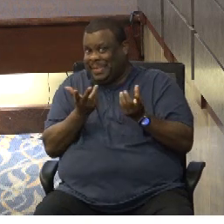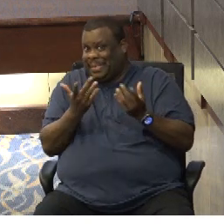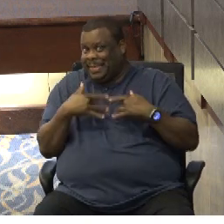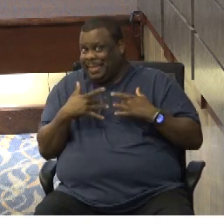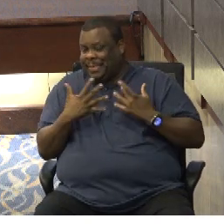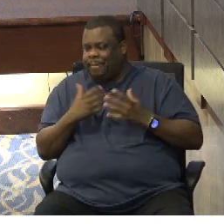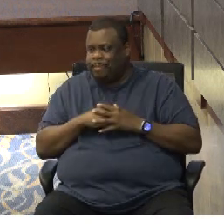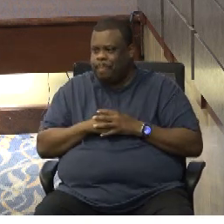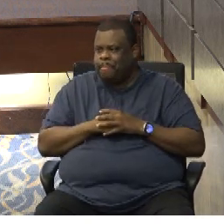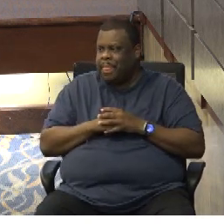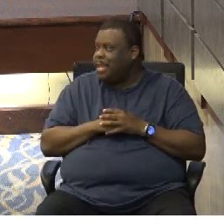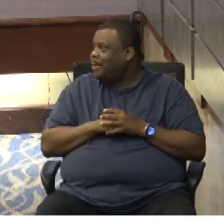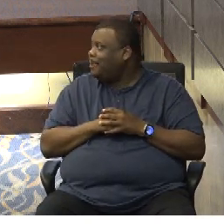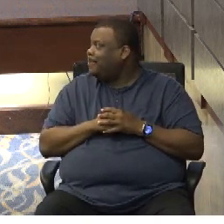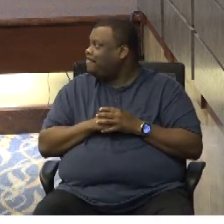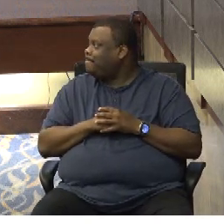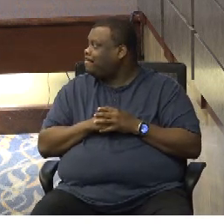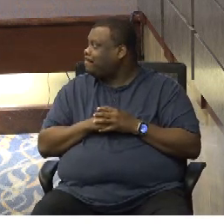We